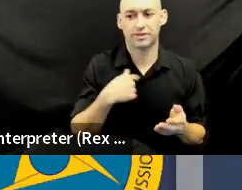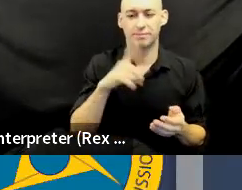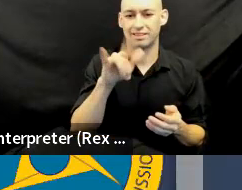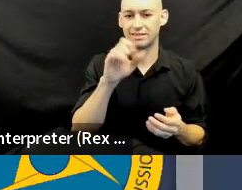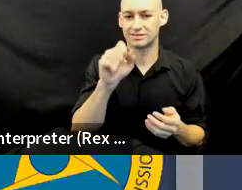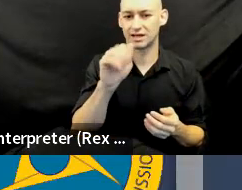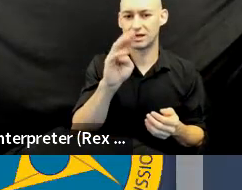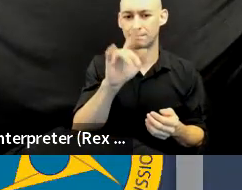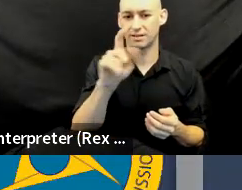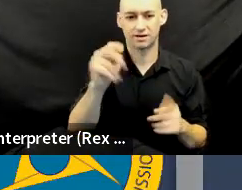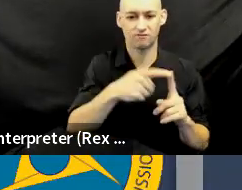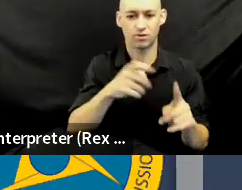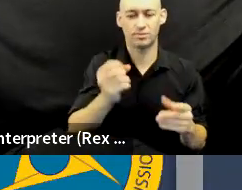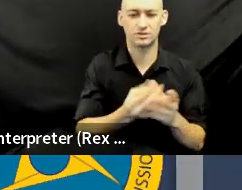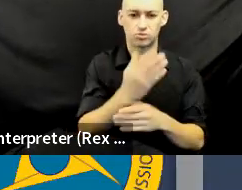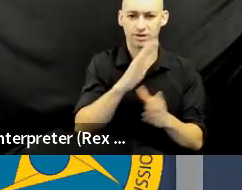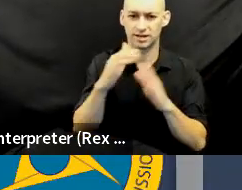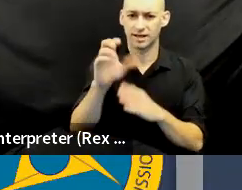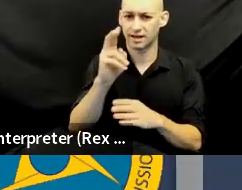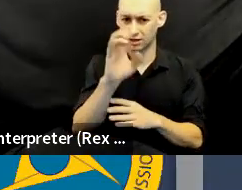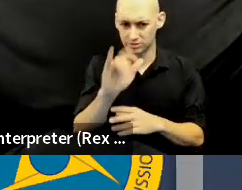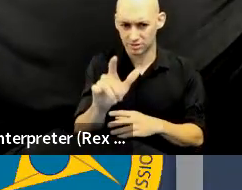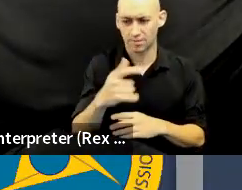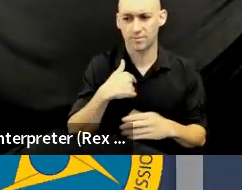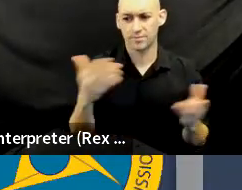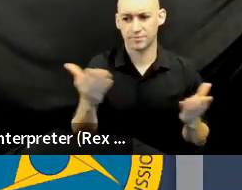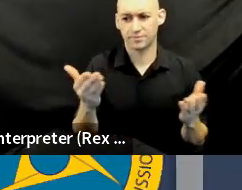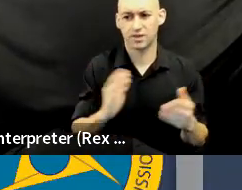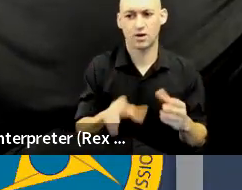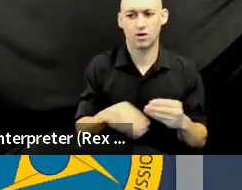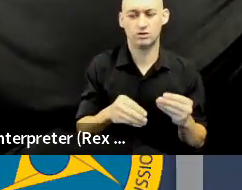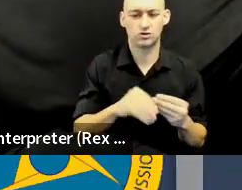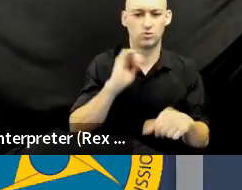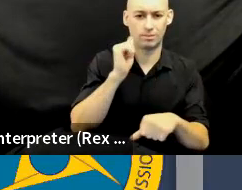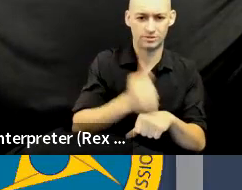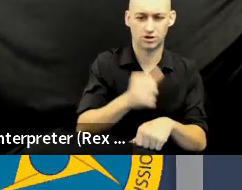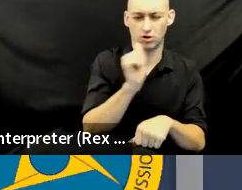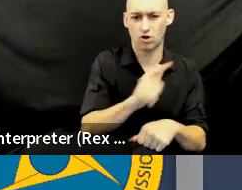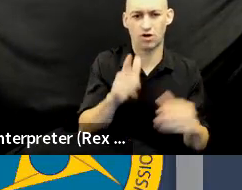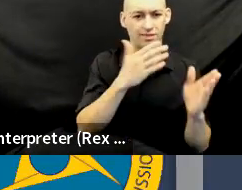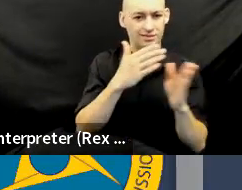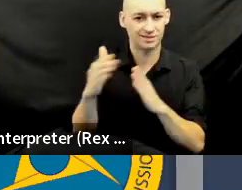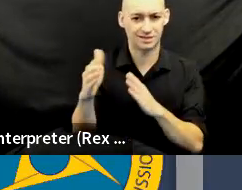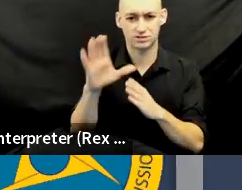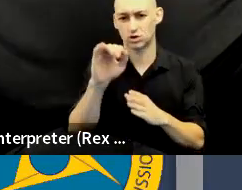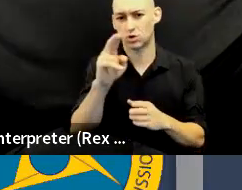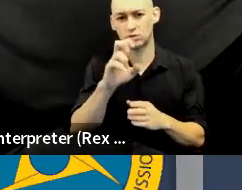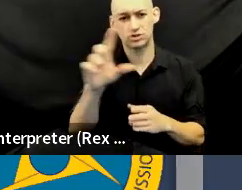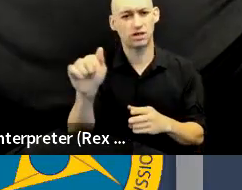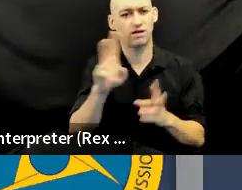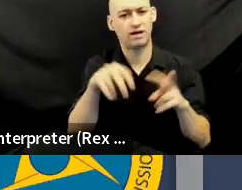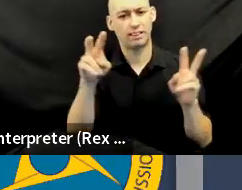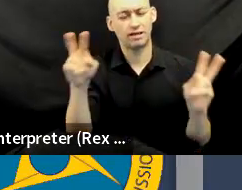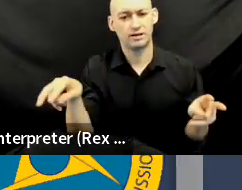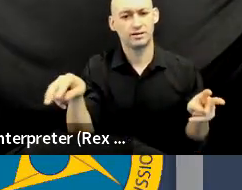Palm Springs City Council, and I'm here also representing all of the cities of the Coachella Valley and